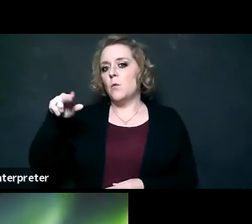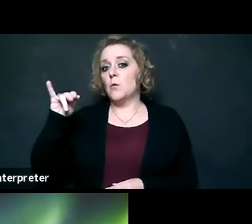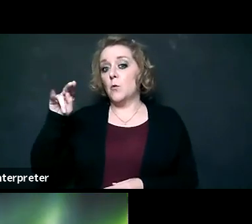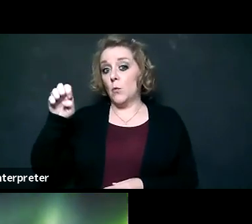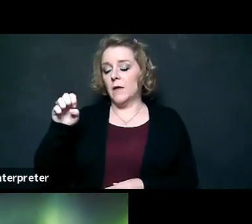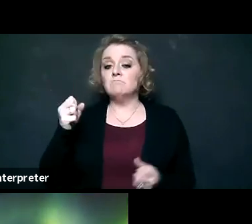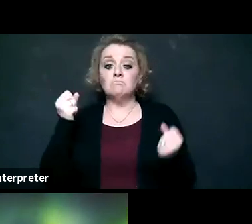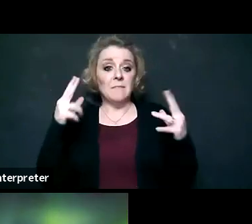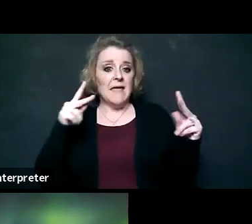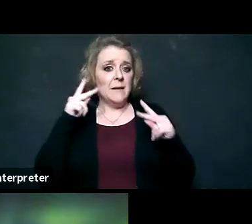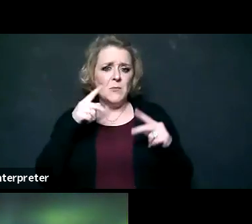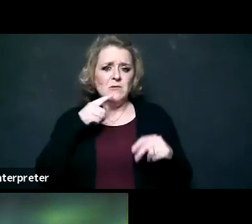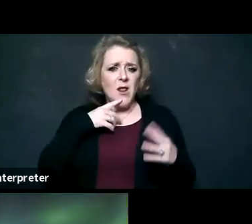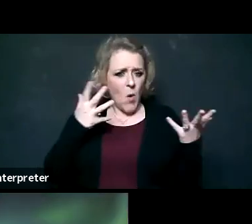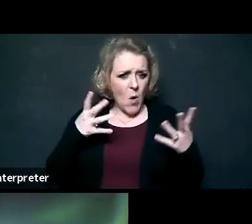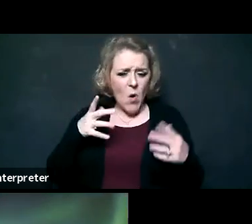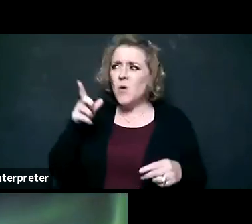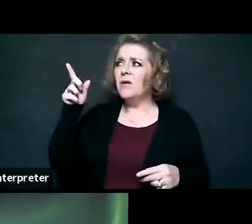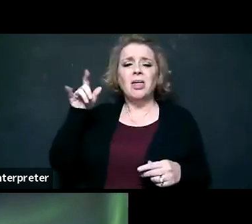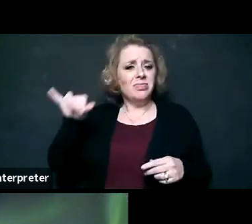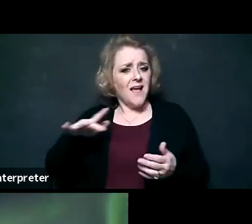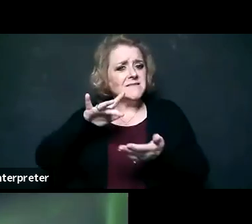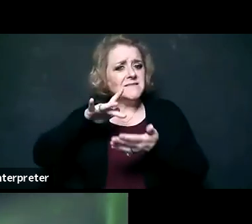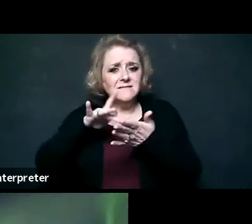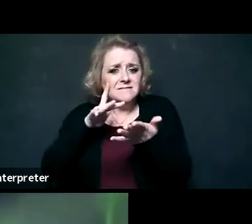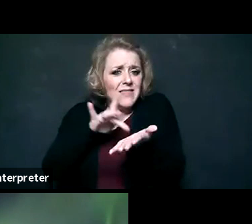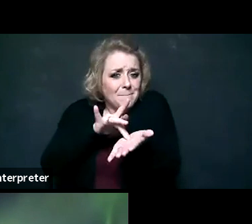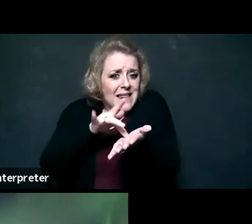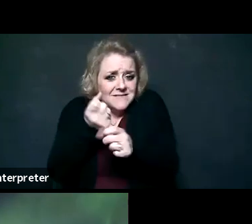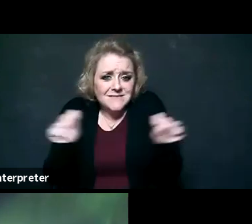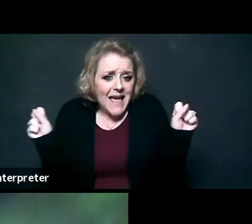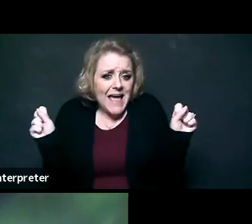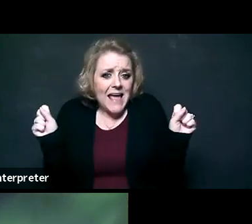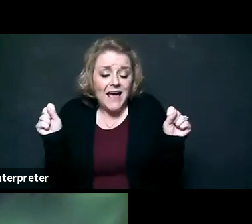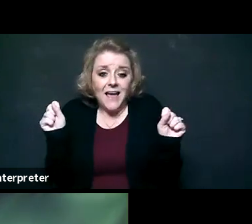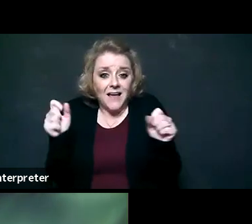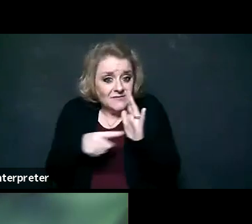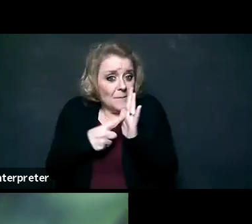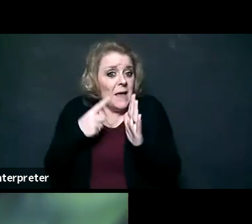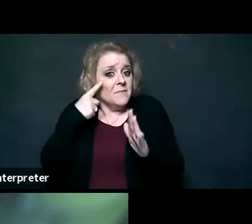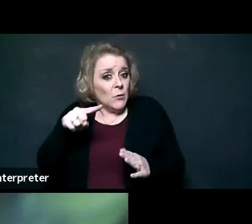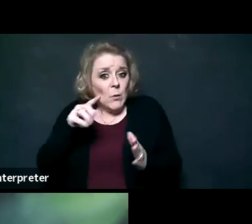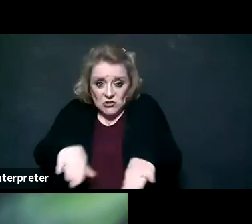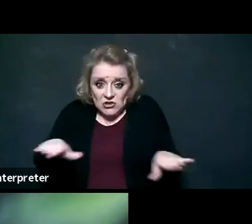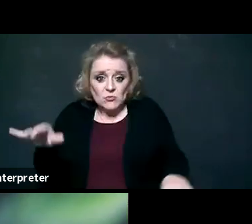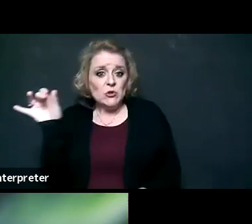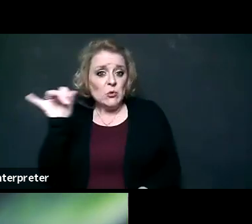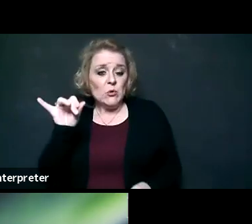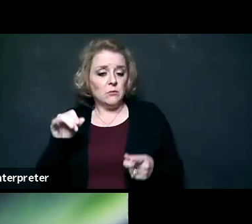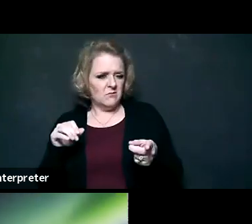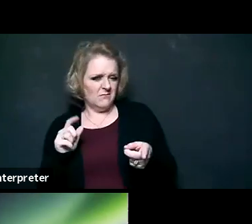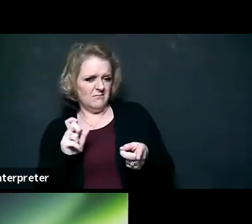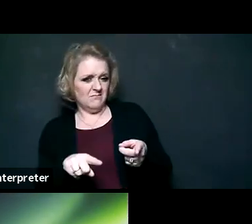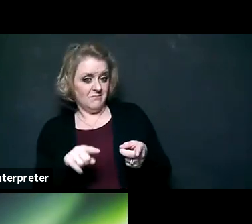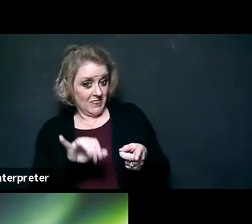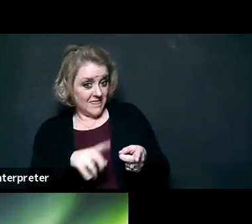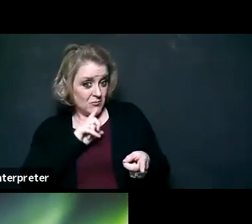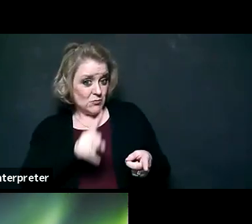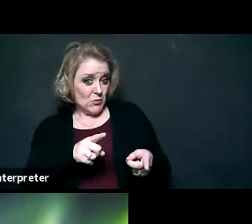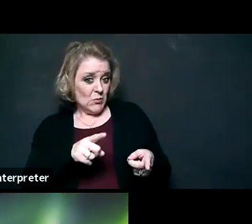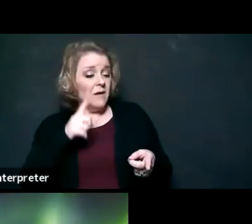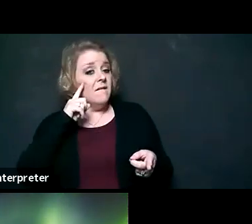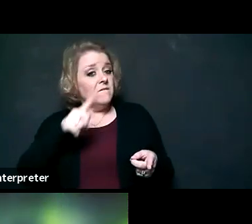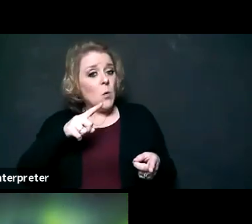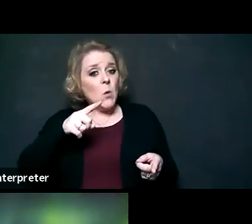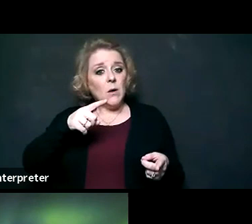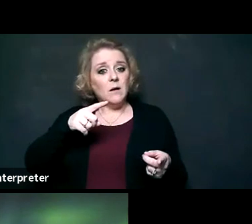is safe and even used in pediatrics at times. So that's why I want to ask you, can you explain, is this used for frontline workers, and do